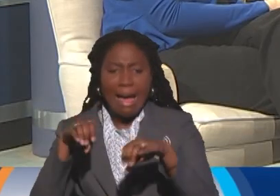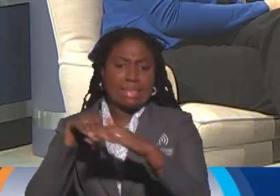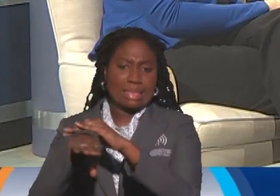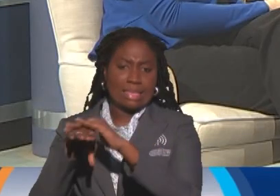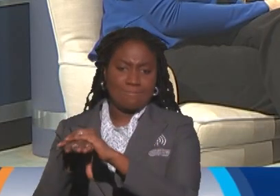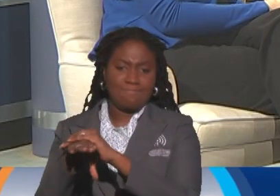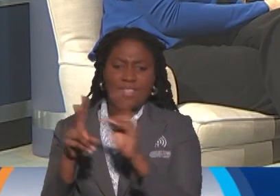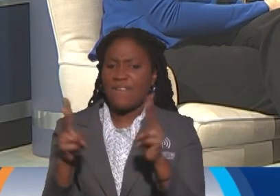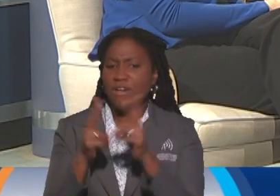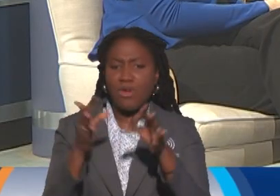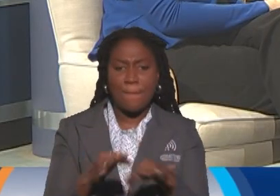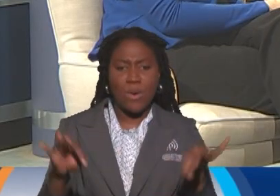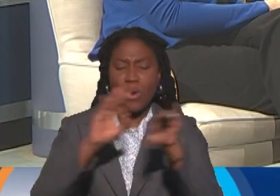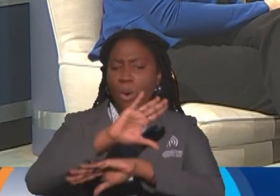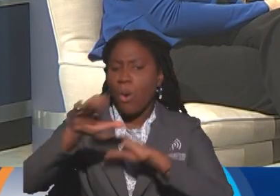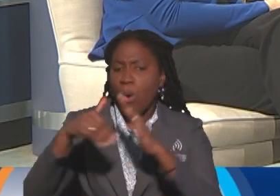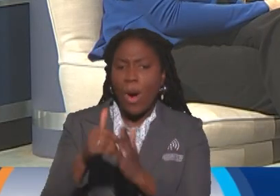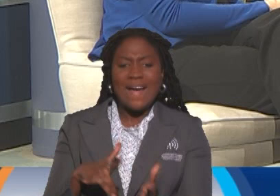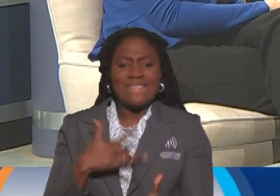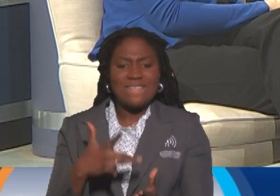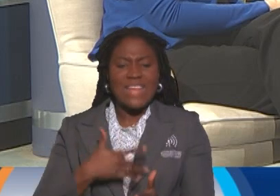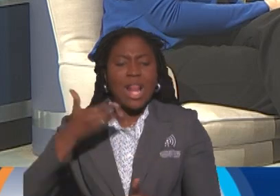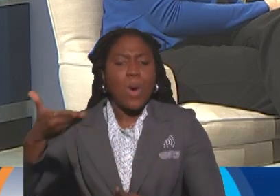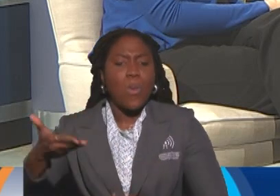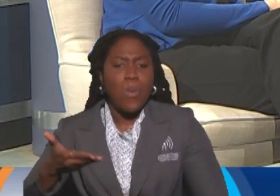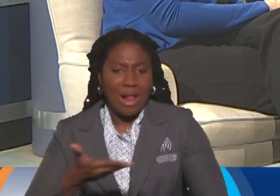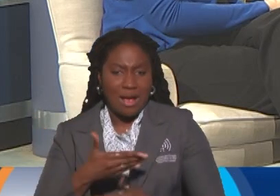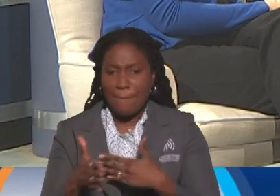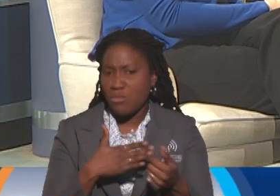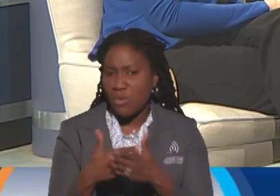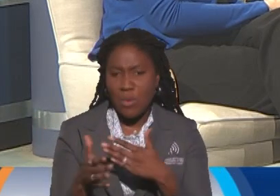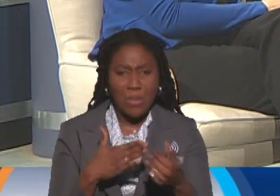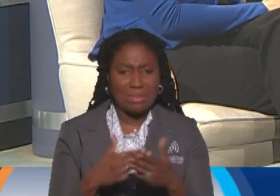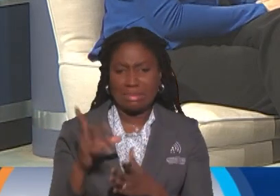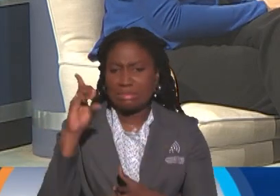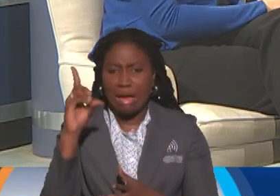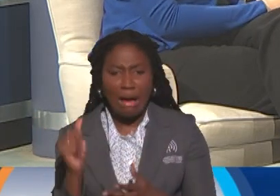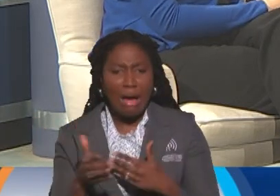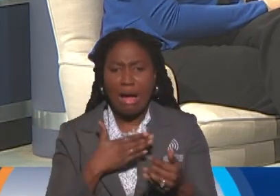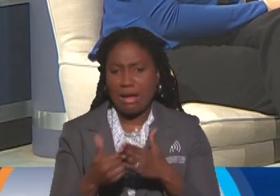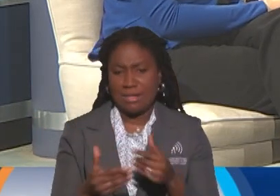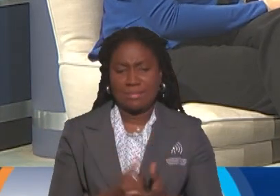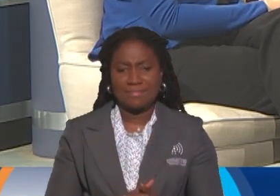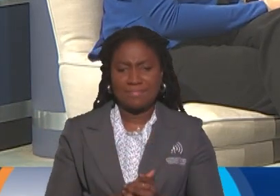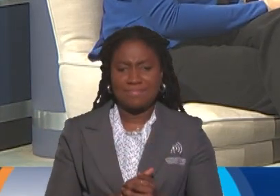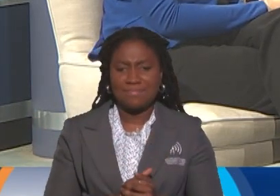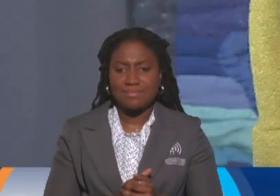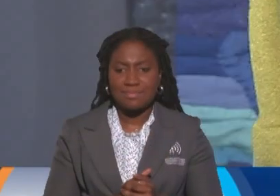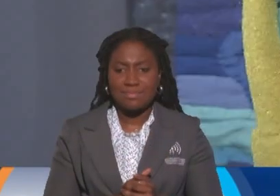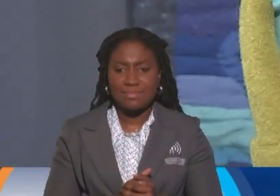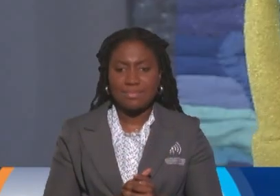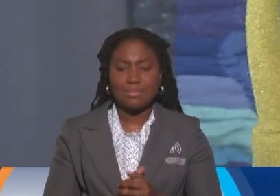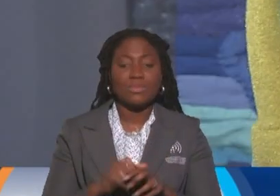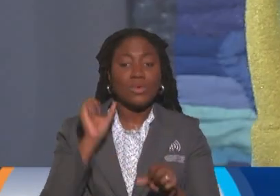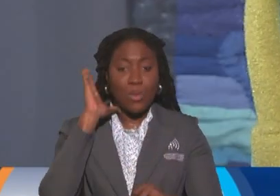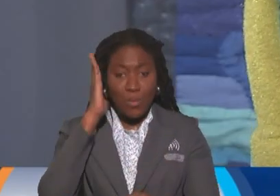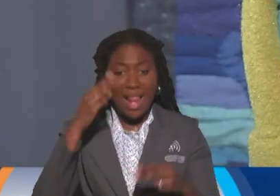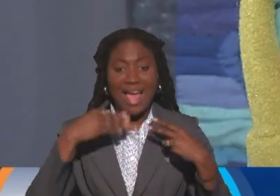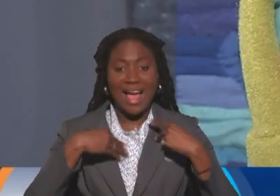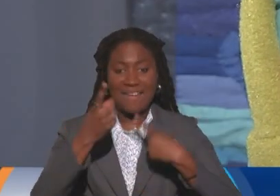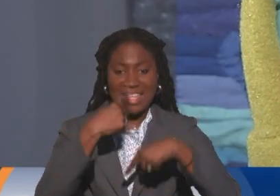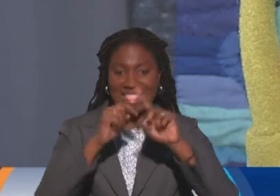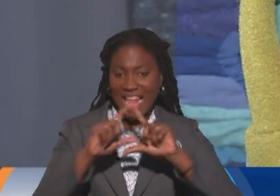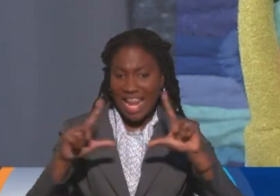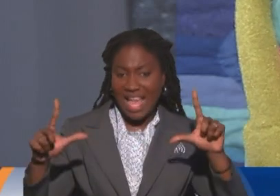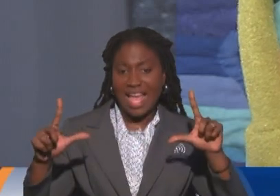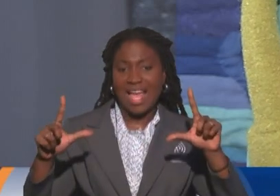that everybody feels welcome, regardless of your level of activity, of ability. So we will be having sign